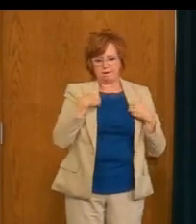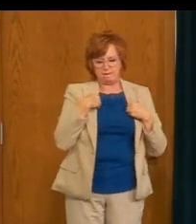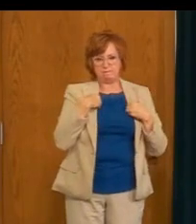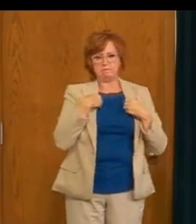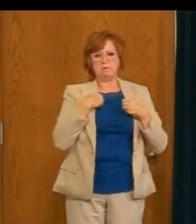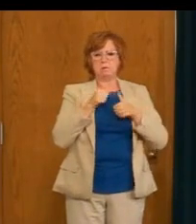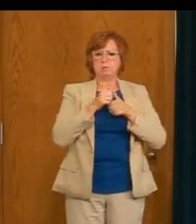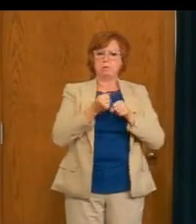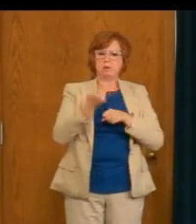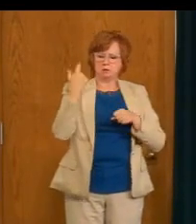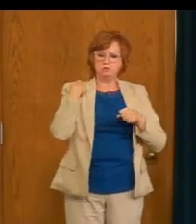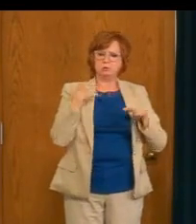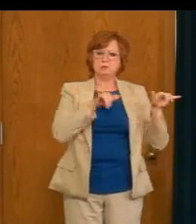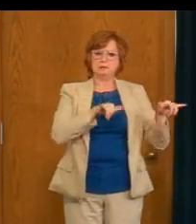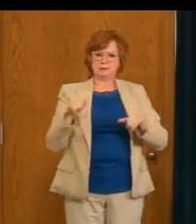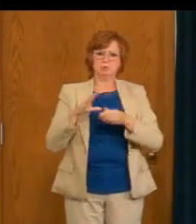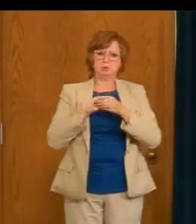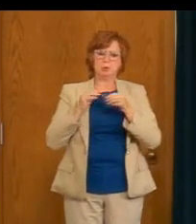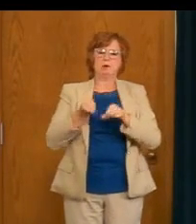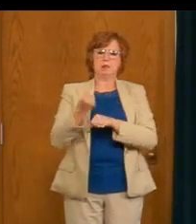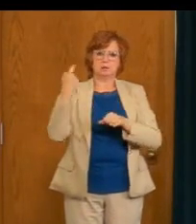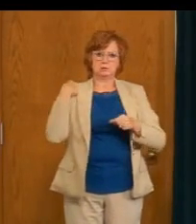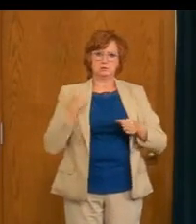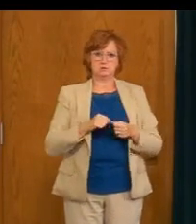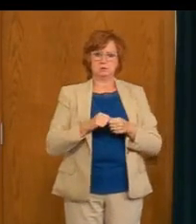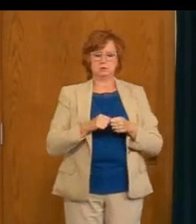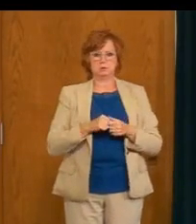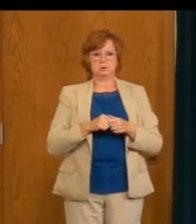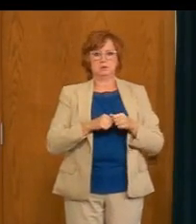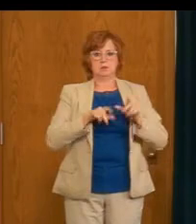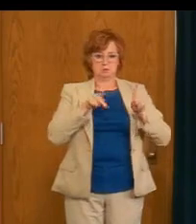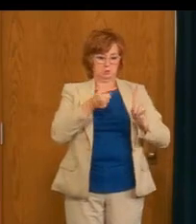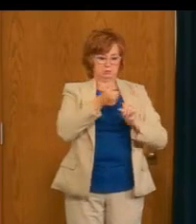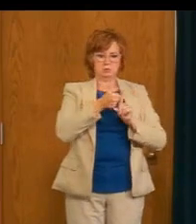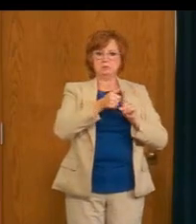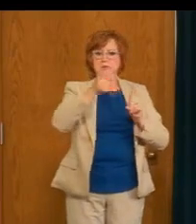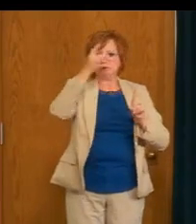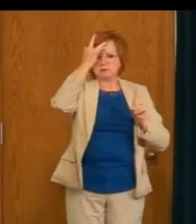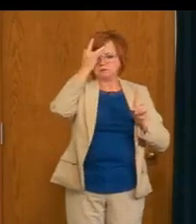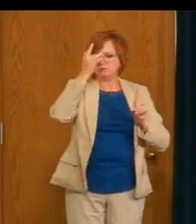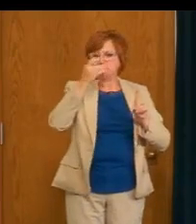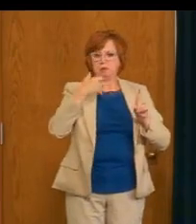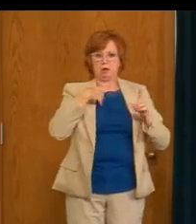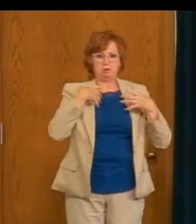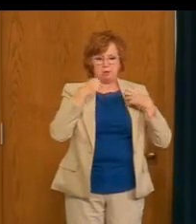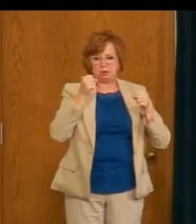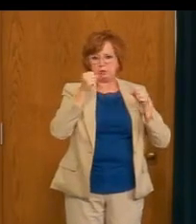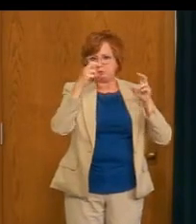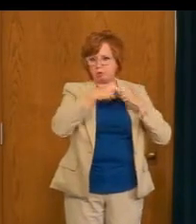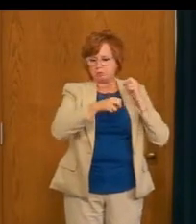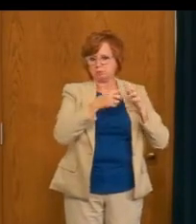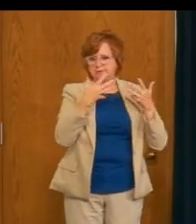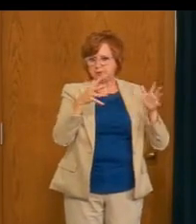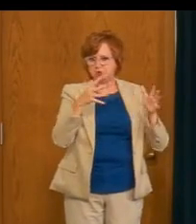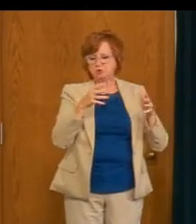in last year as well, where the COVID was a complicating factor in people with comorbid conditions, and we will continue to see